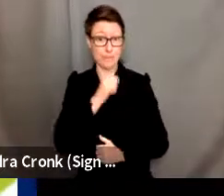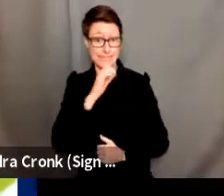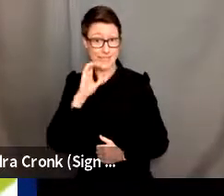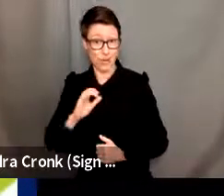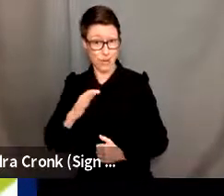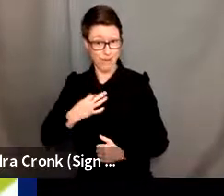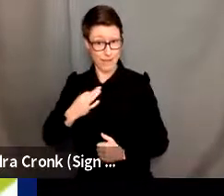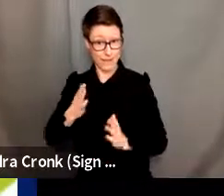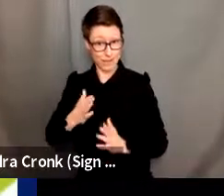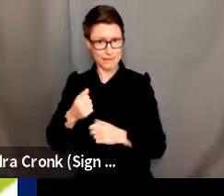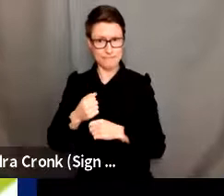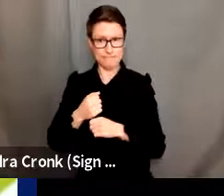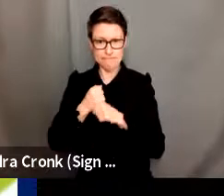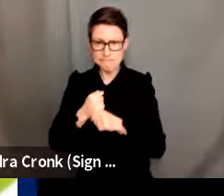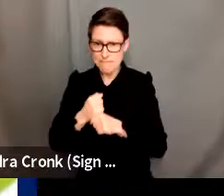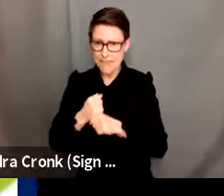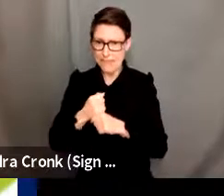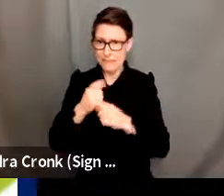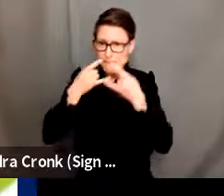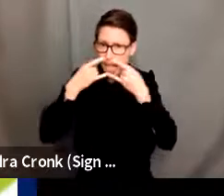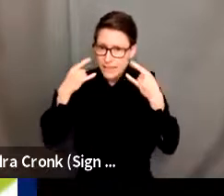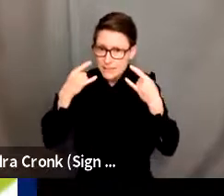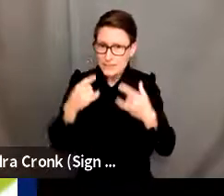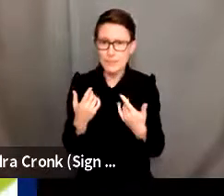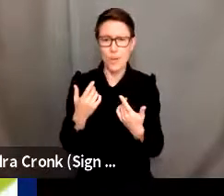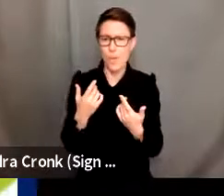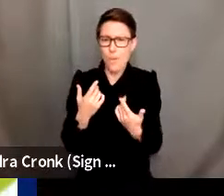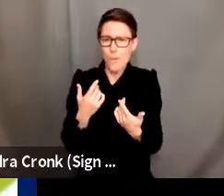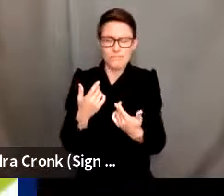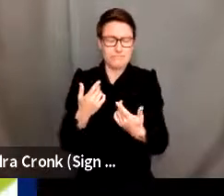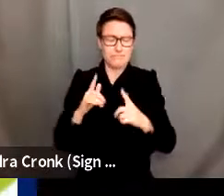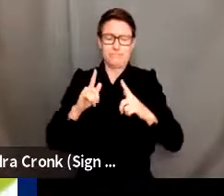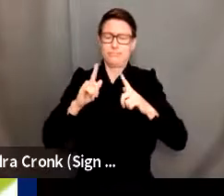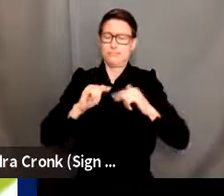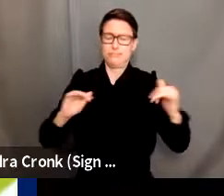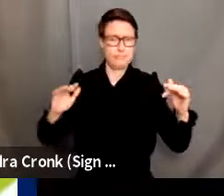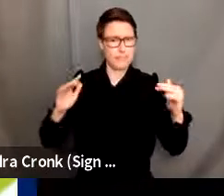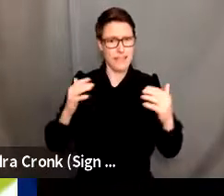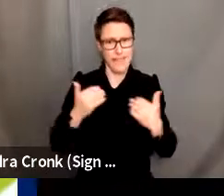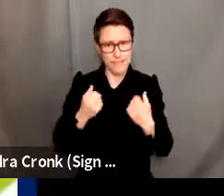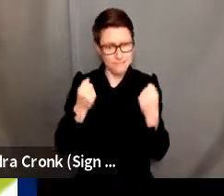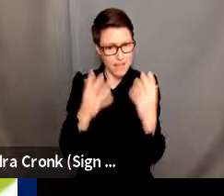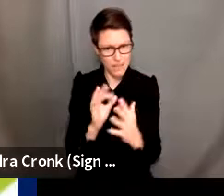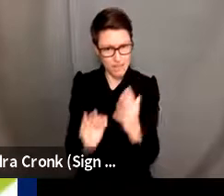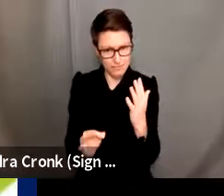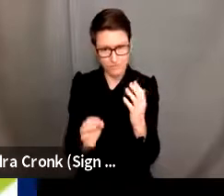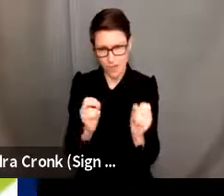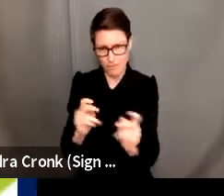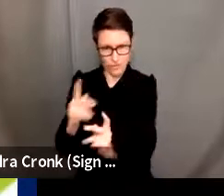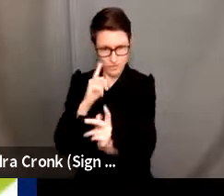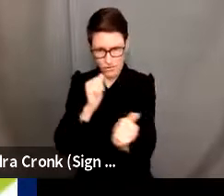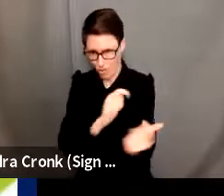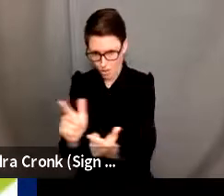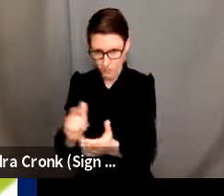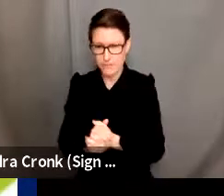so we try to find something for everybody. So, like I said, if you're interested in looking